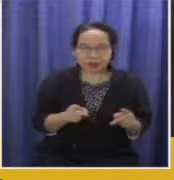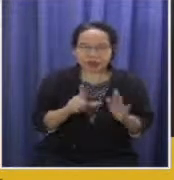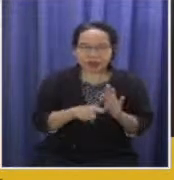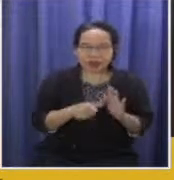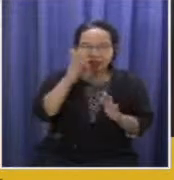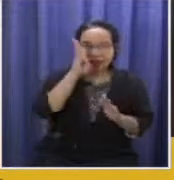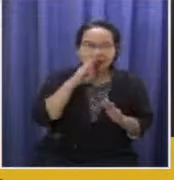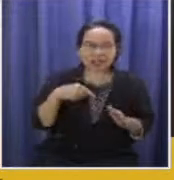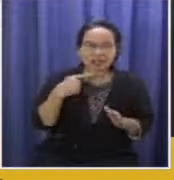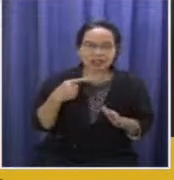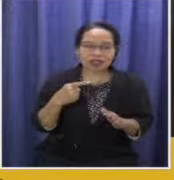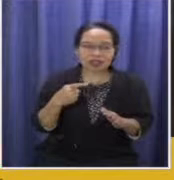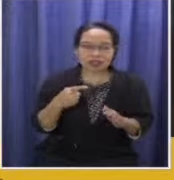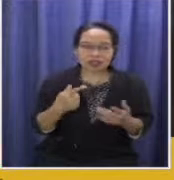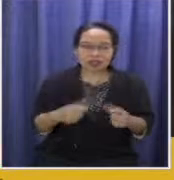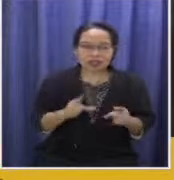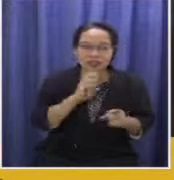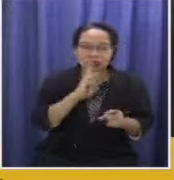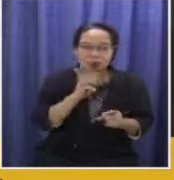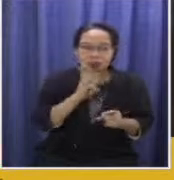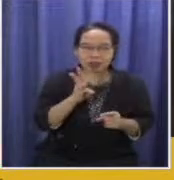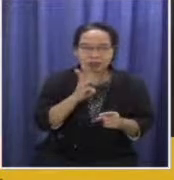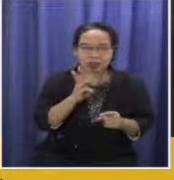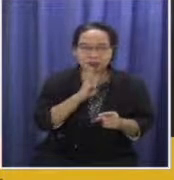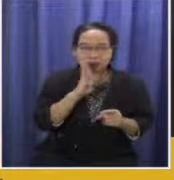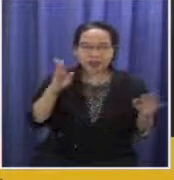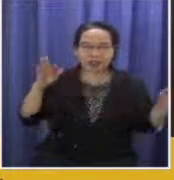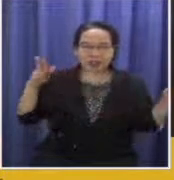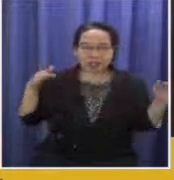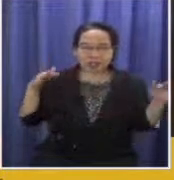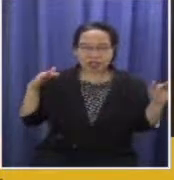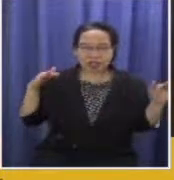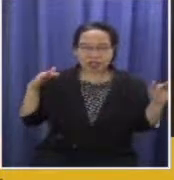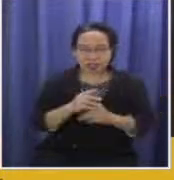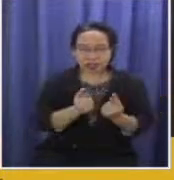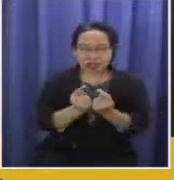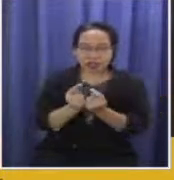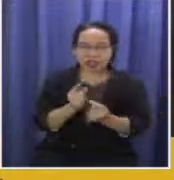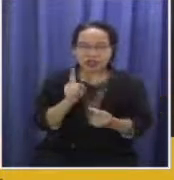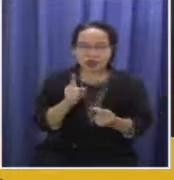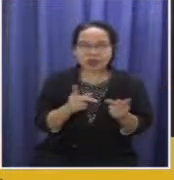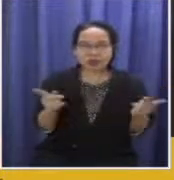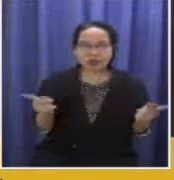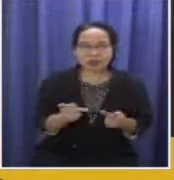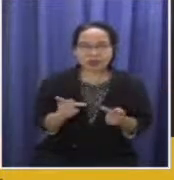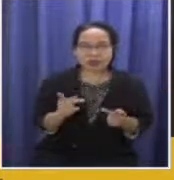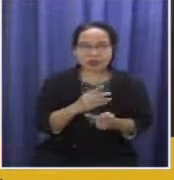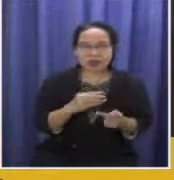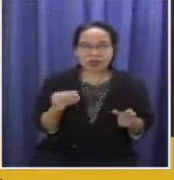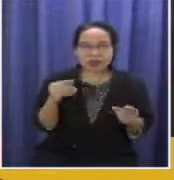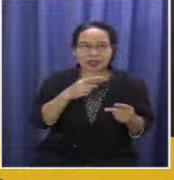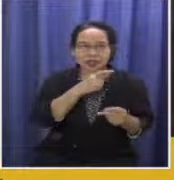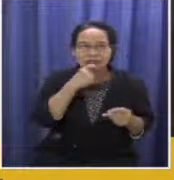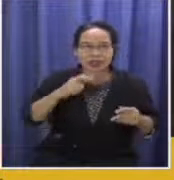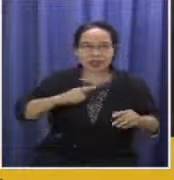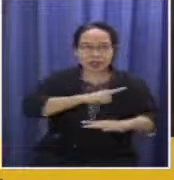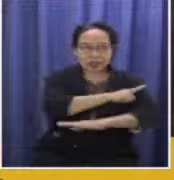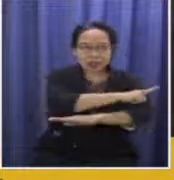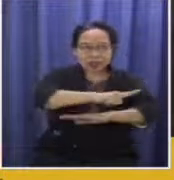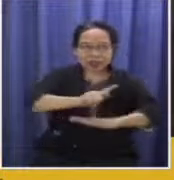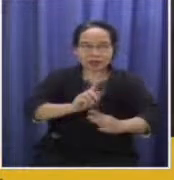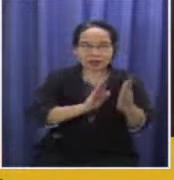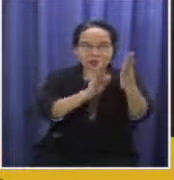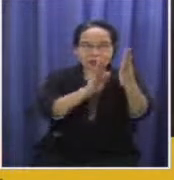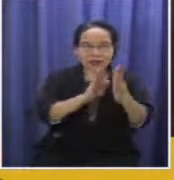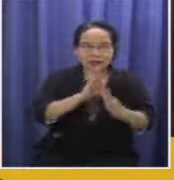God said, let the waters be gathered together unto one place, and the dry land appeared. That's